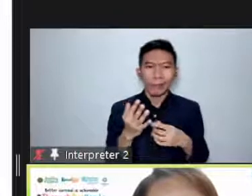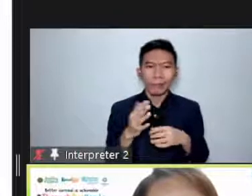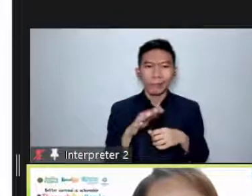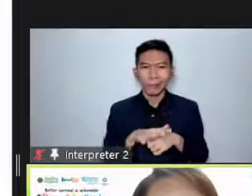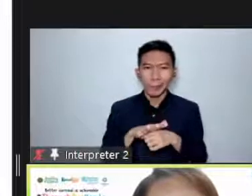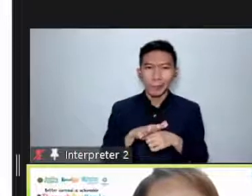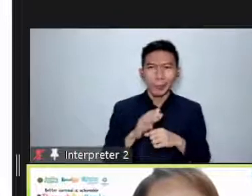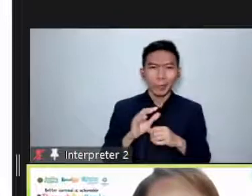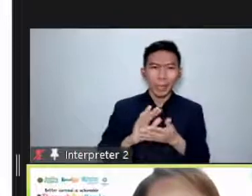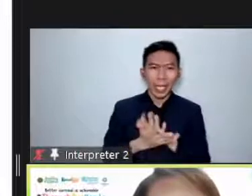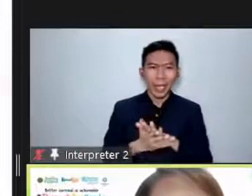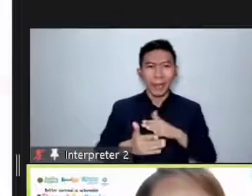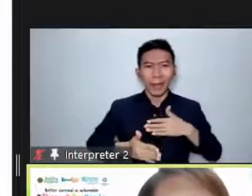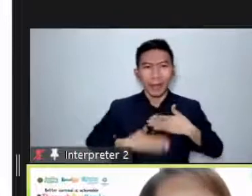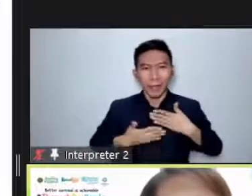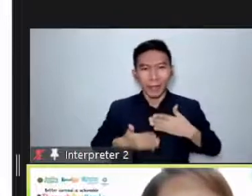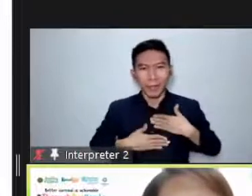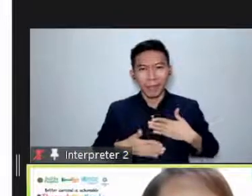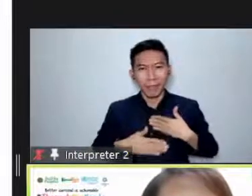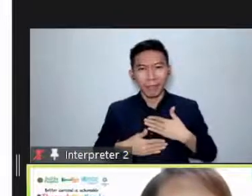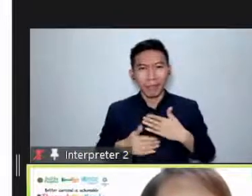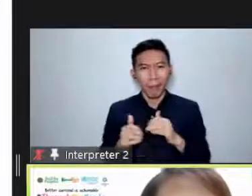we have an answer again here.